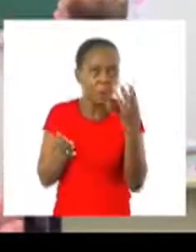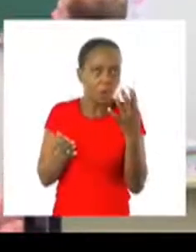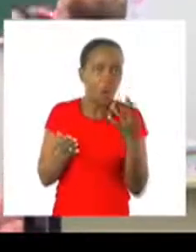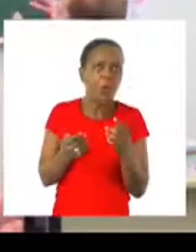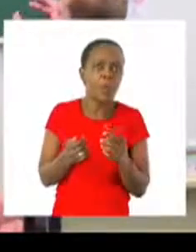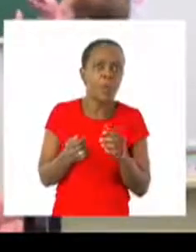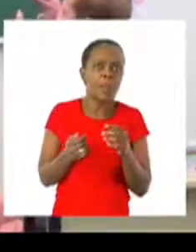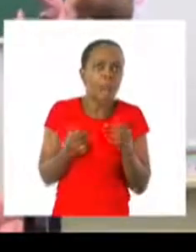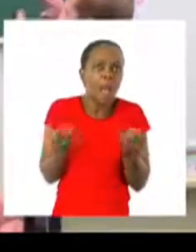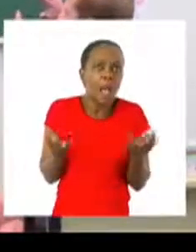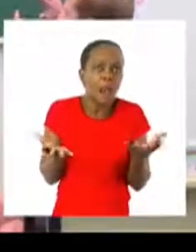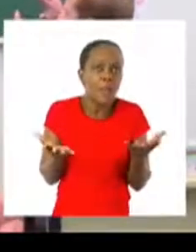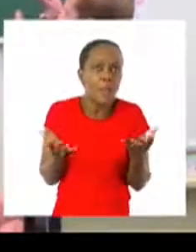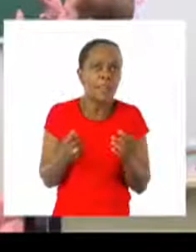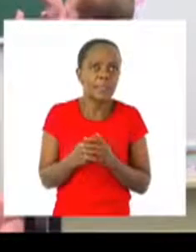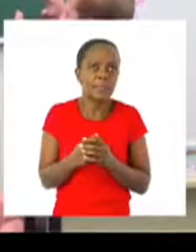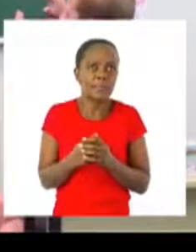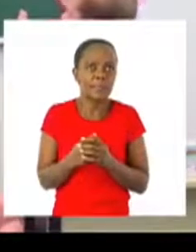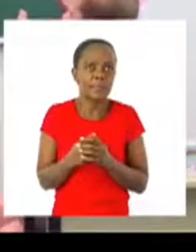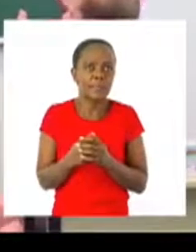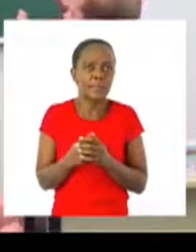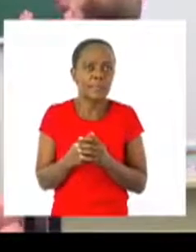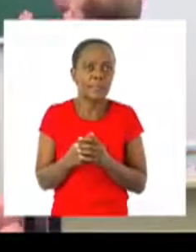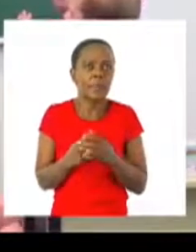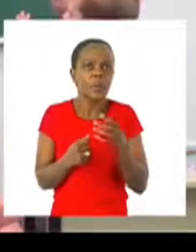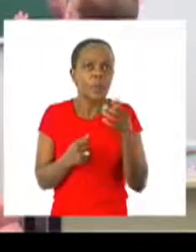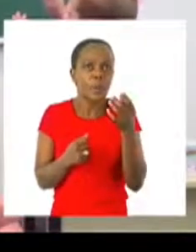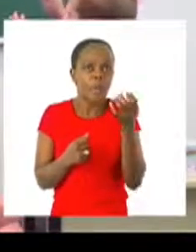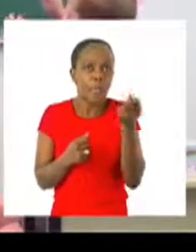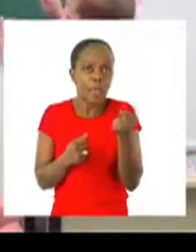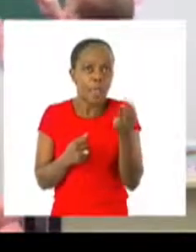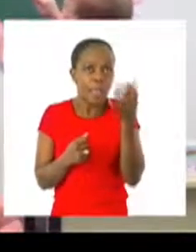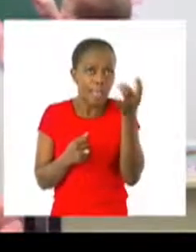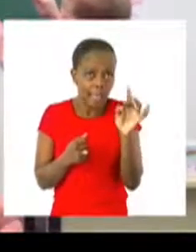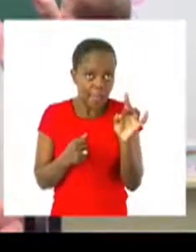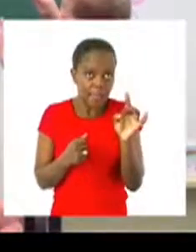that together. 8, let's remove 4,